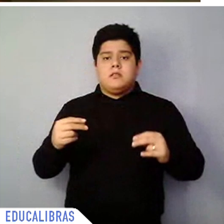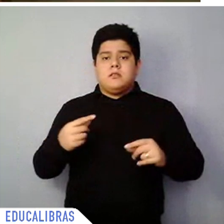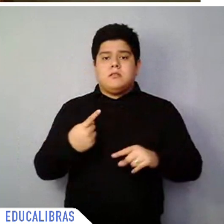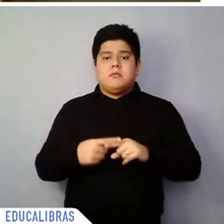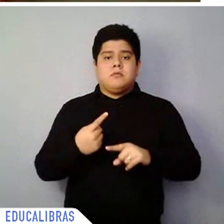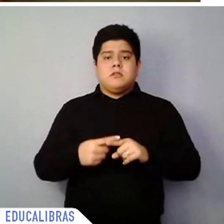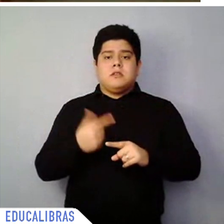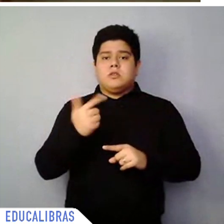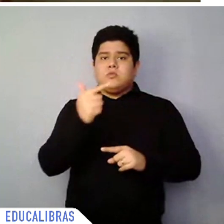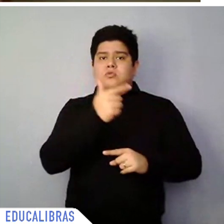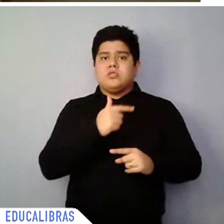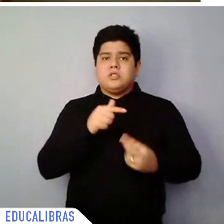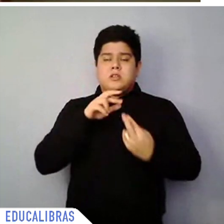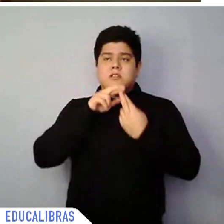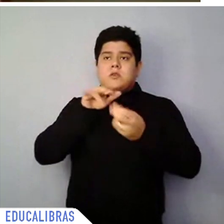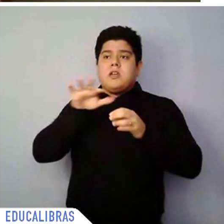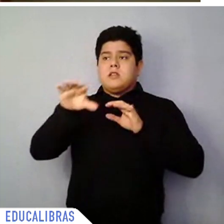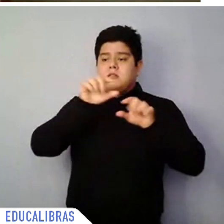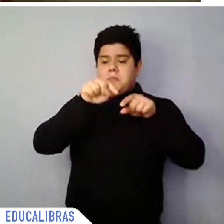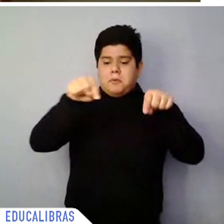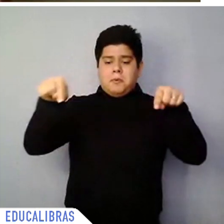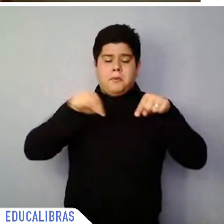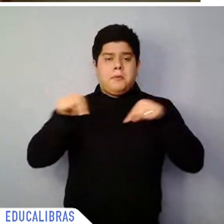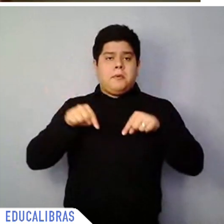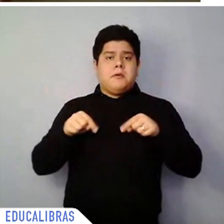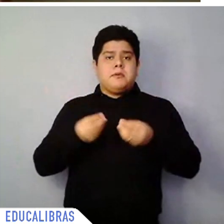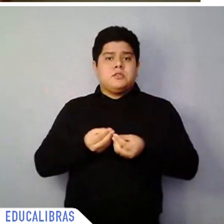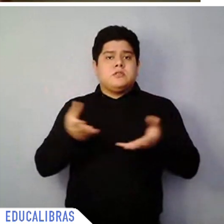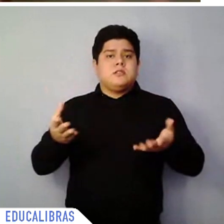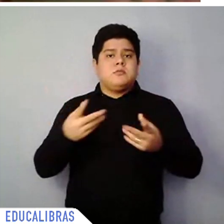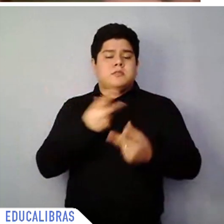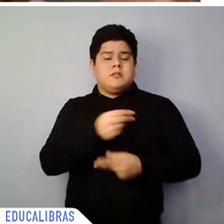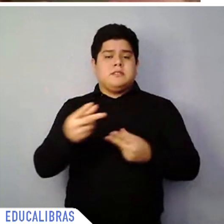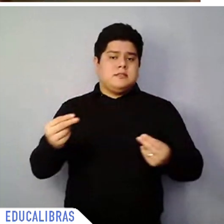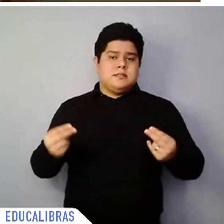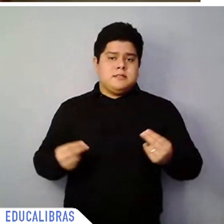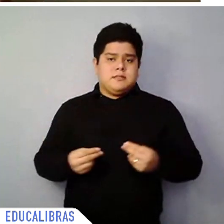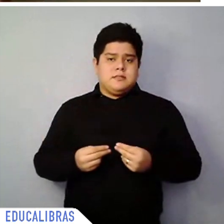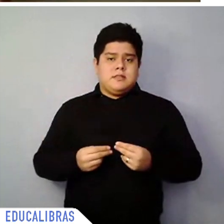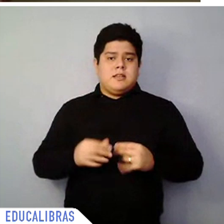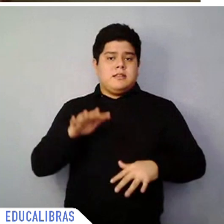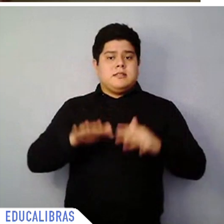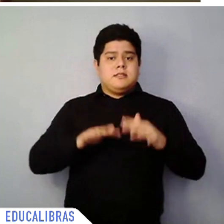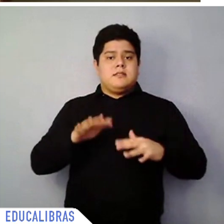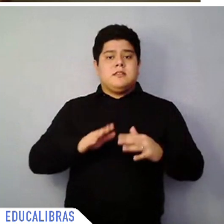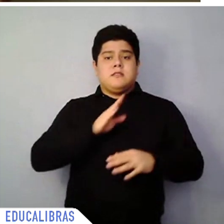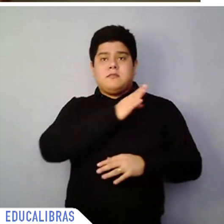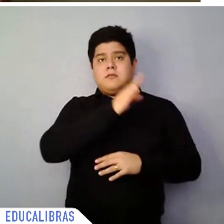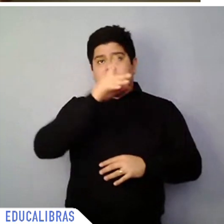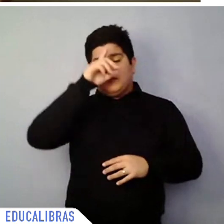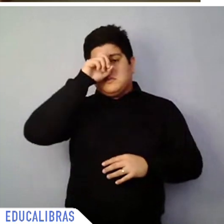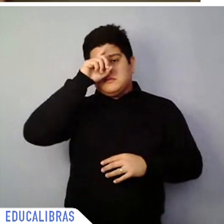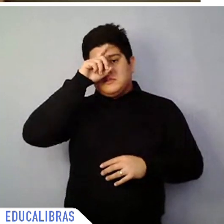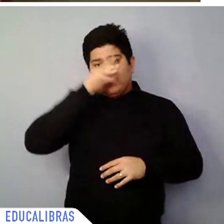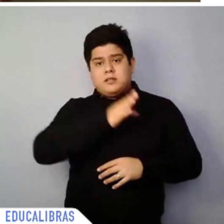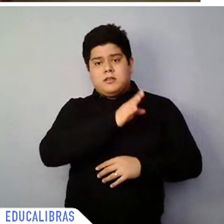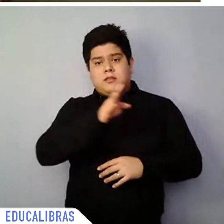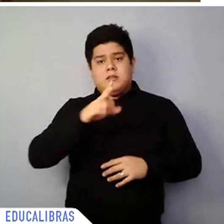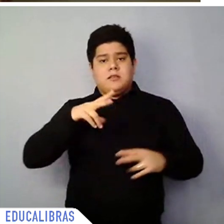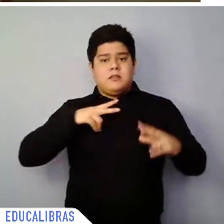able to get a vaccine. And they don't have a capillary network for